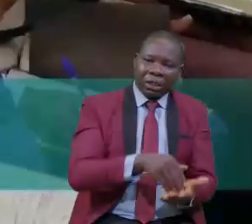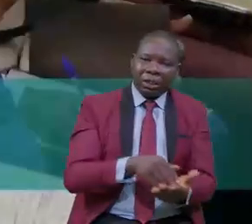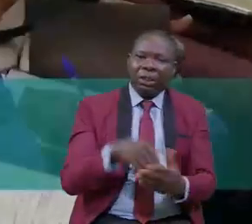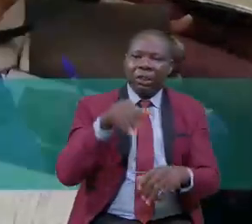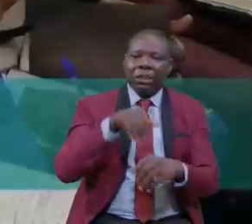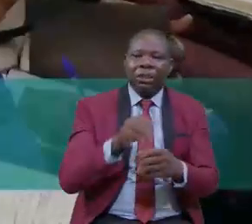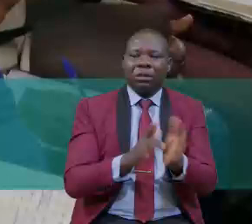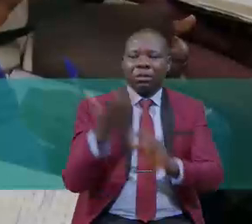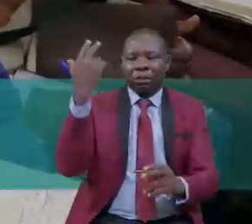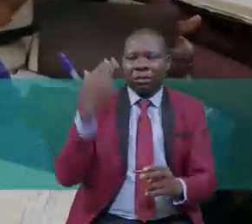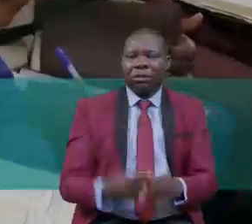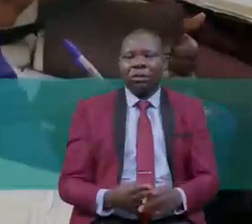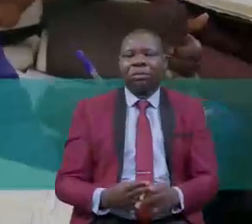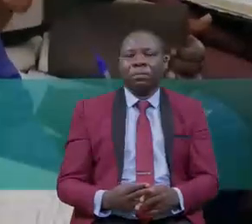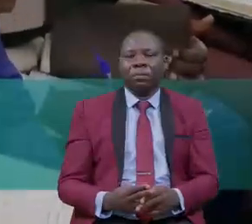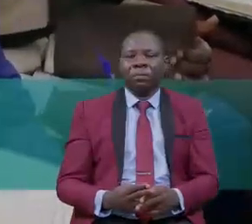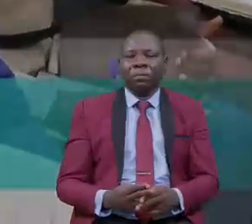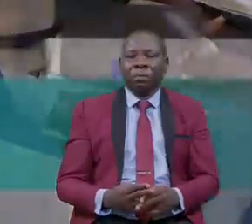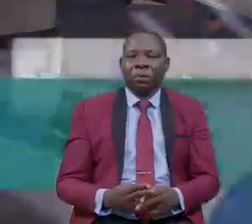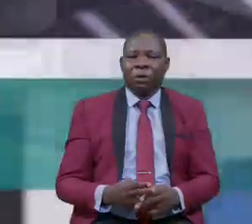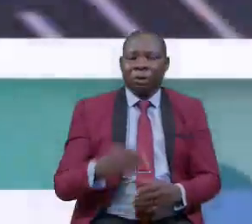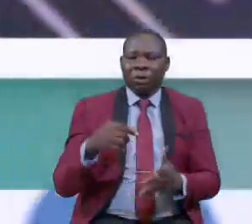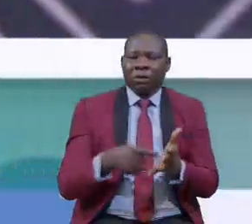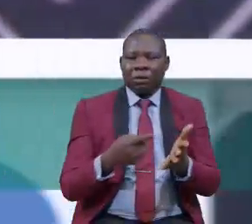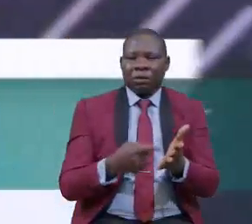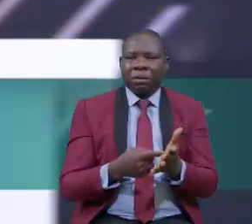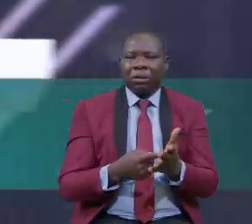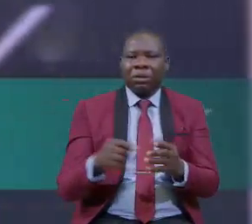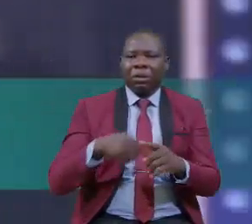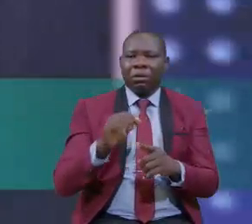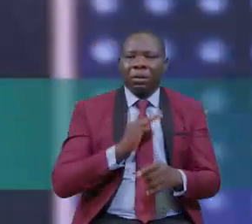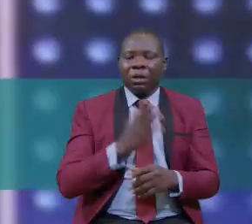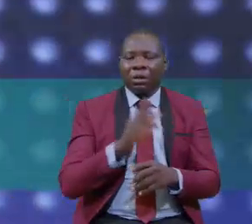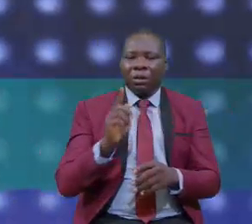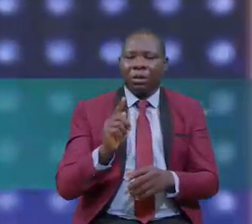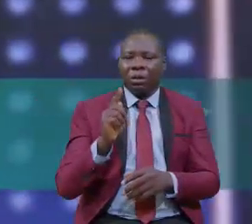Amen. You know, sometimes when our people come to give testimony,